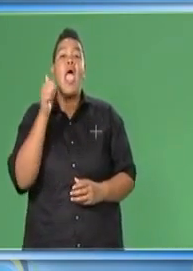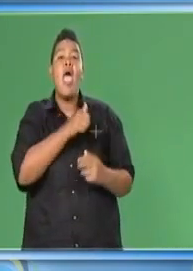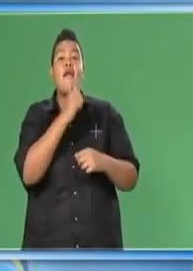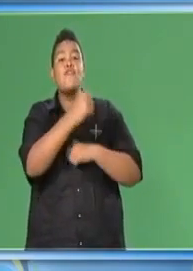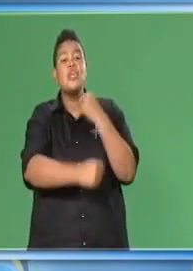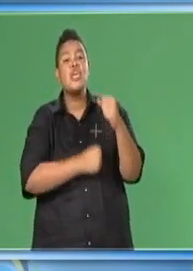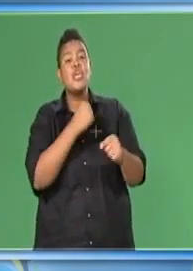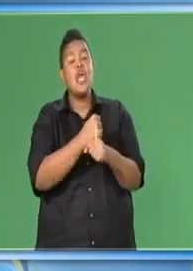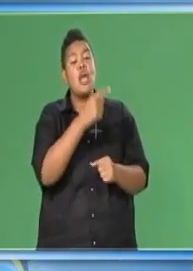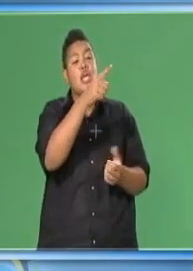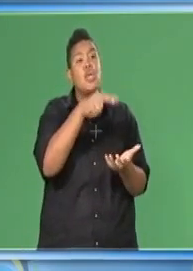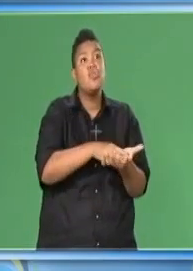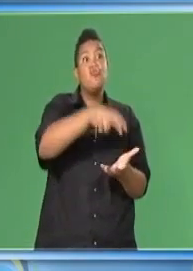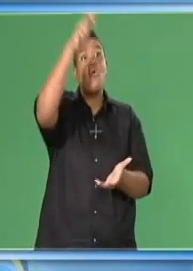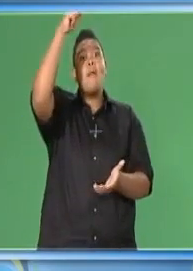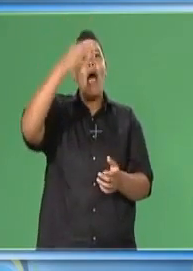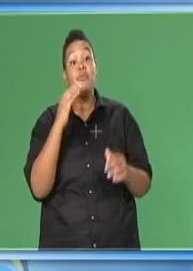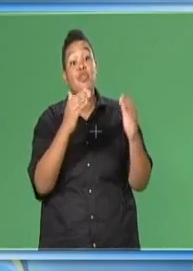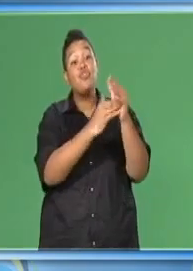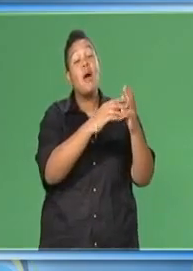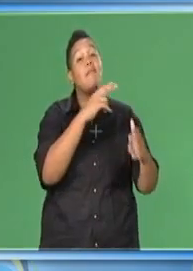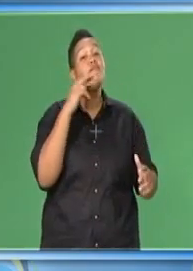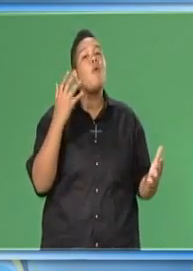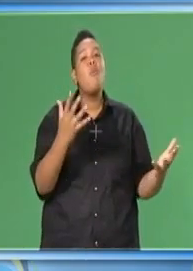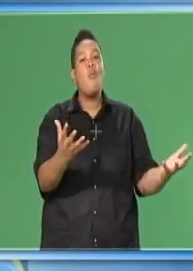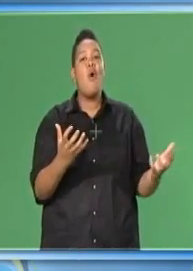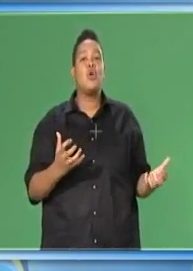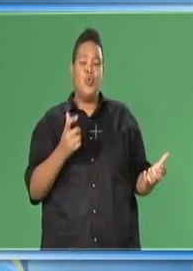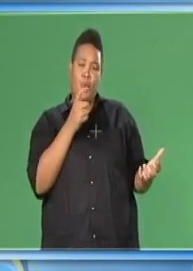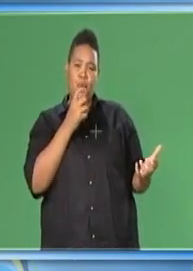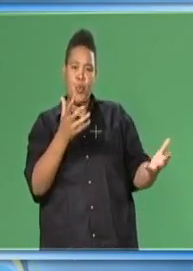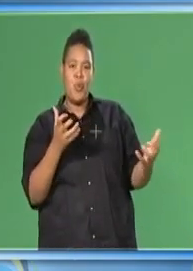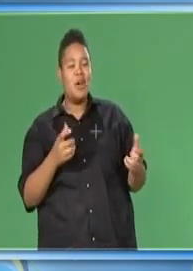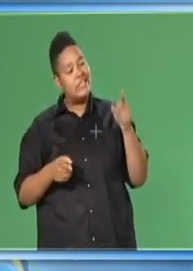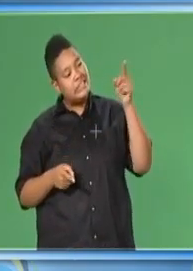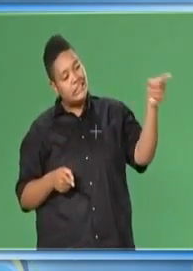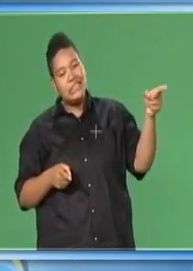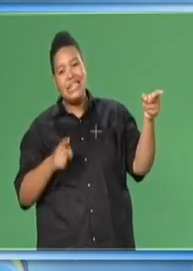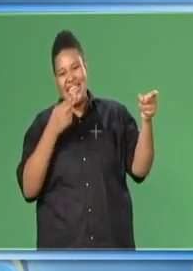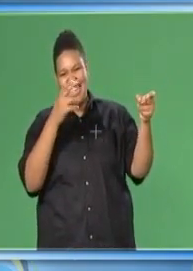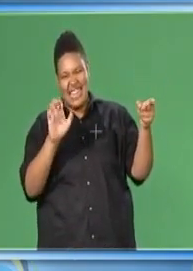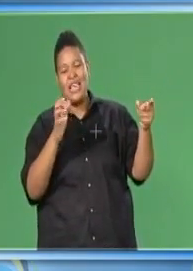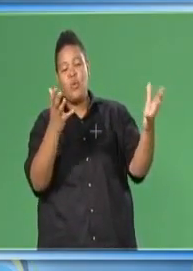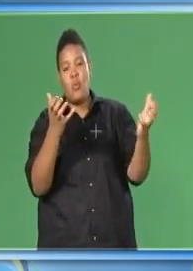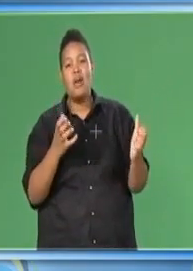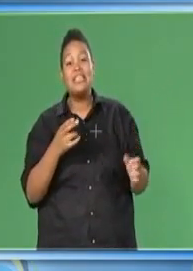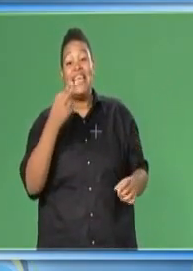always remember. Pronouns must agree with their antecedent, which is the word or